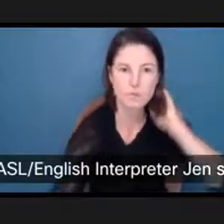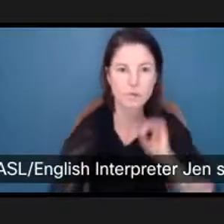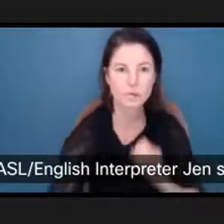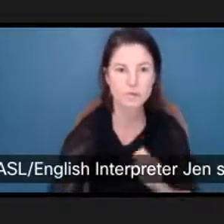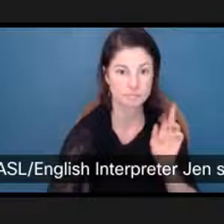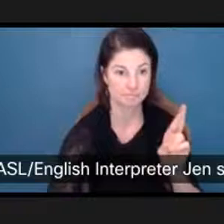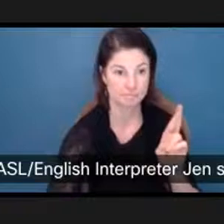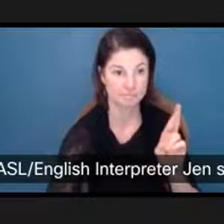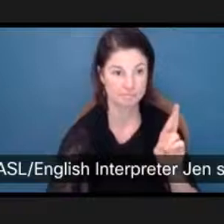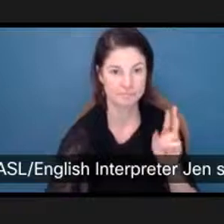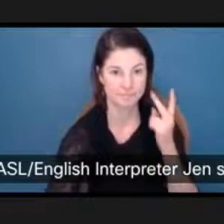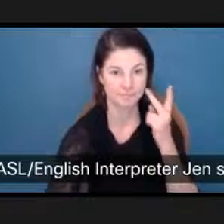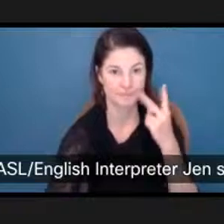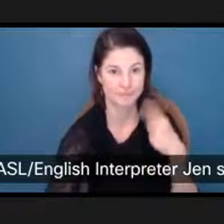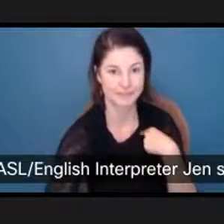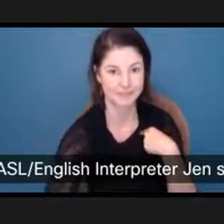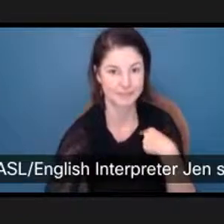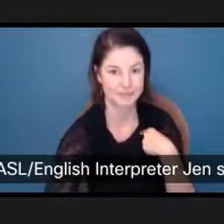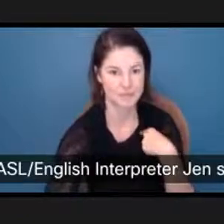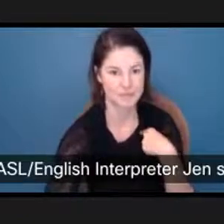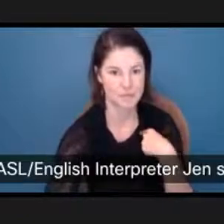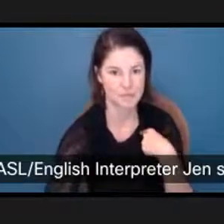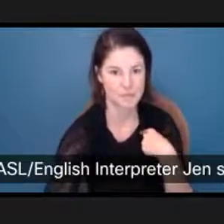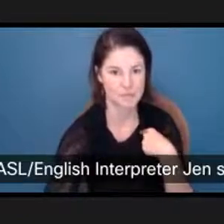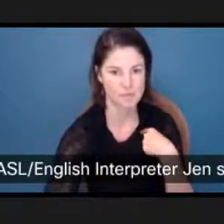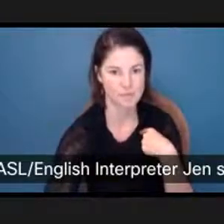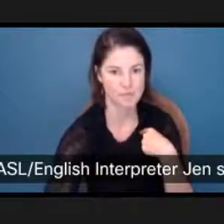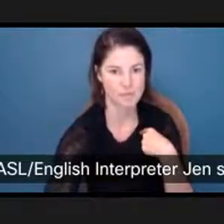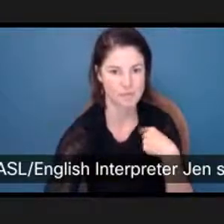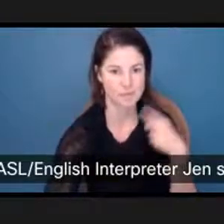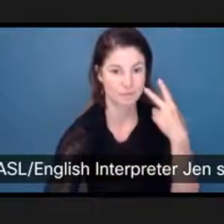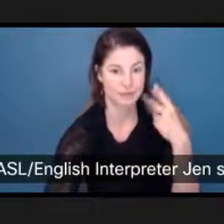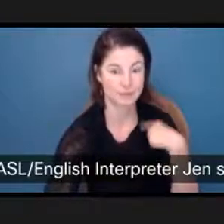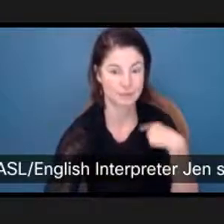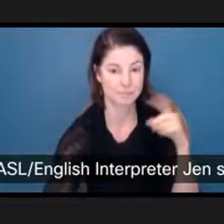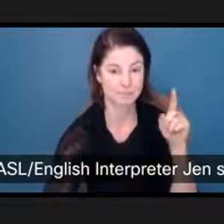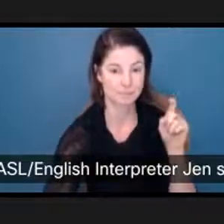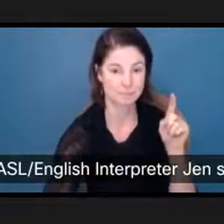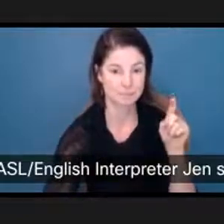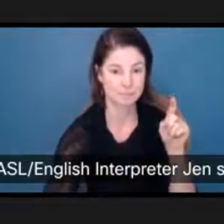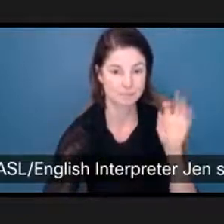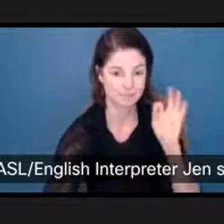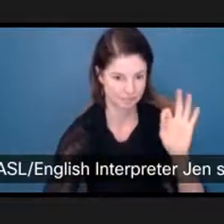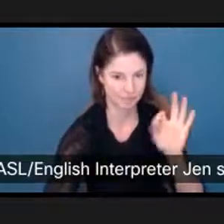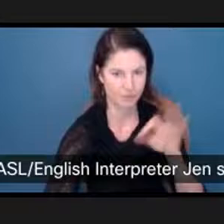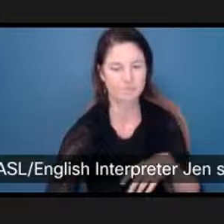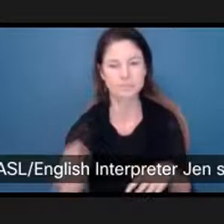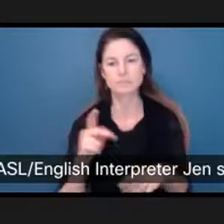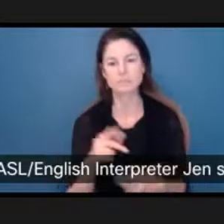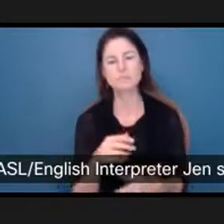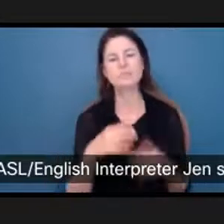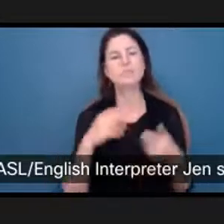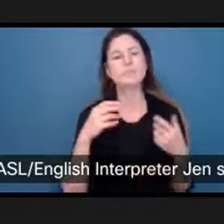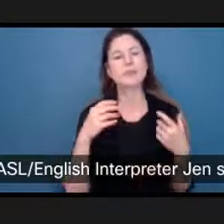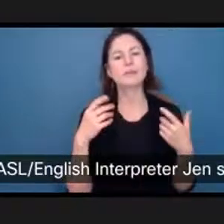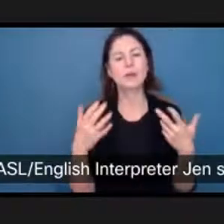So there is that information. I know that we've repeated it multiple times. And then let's see, is